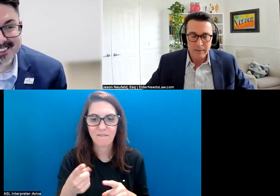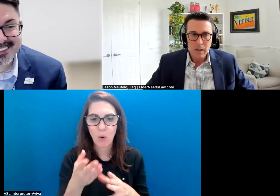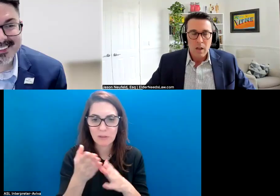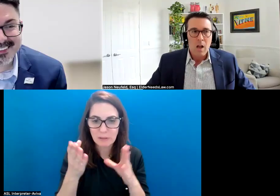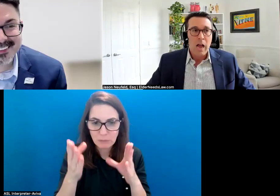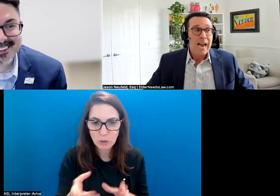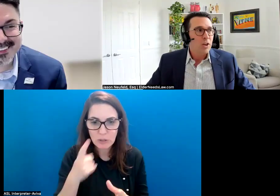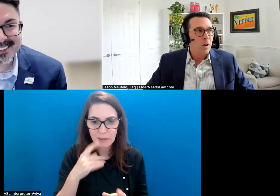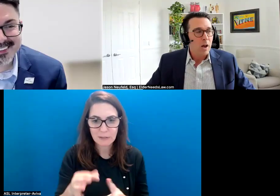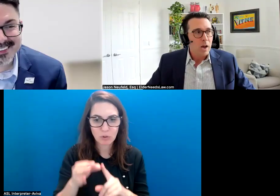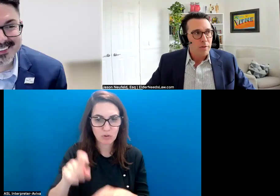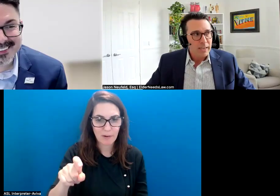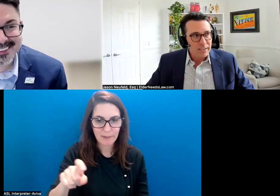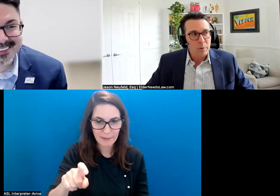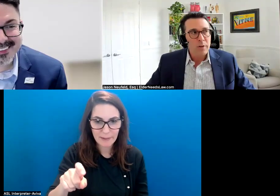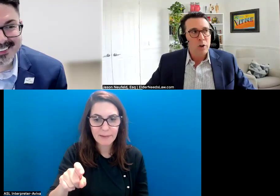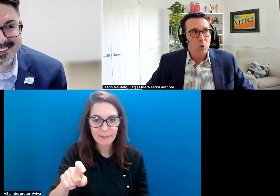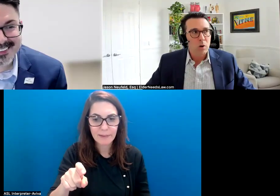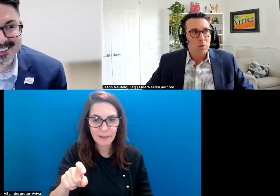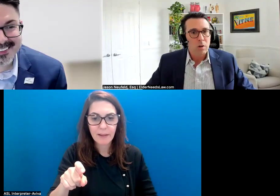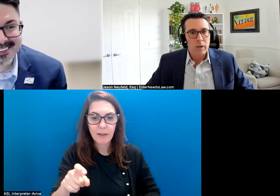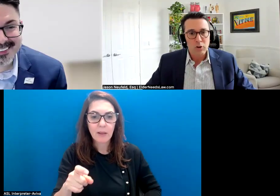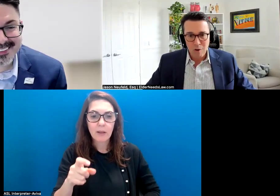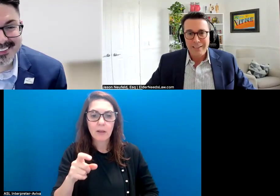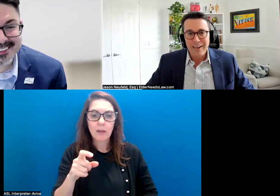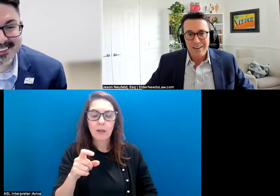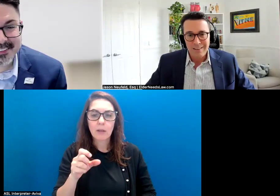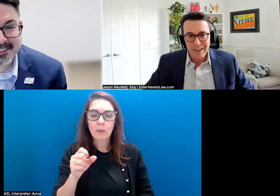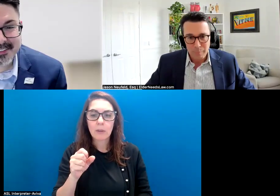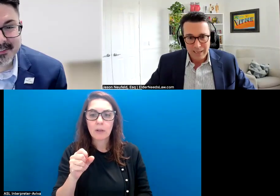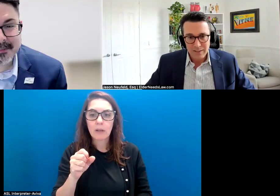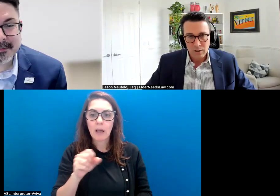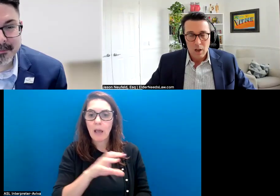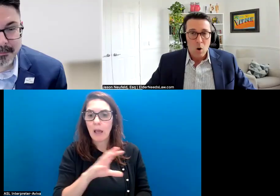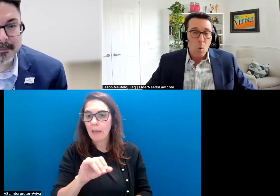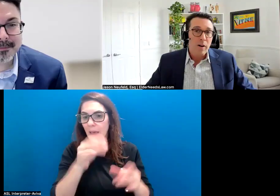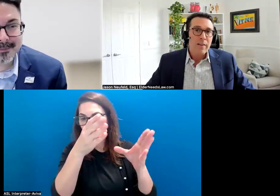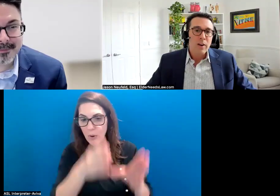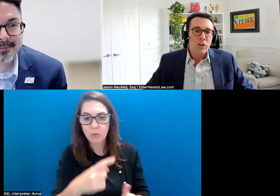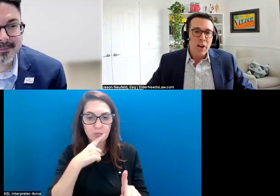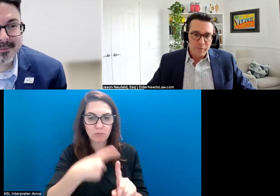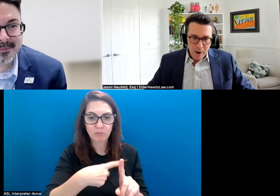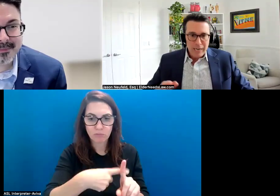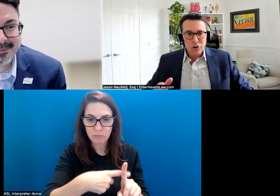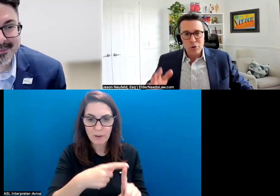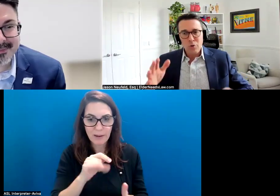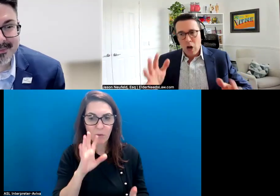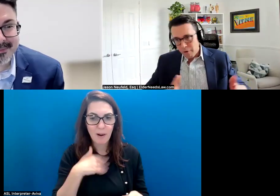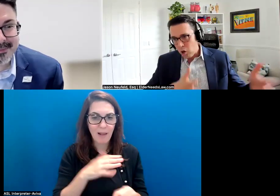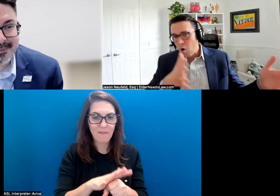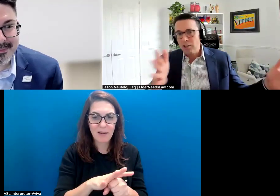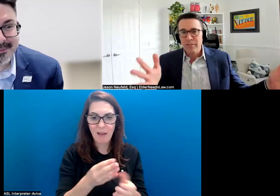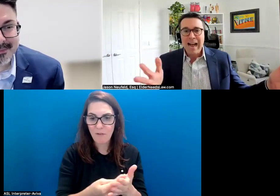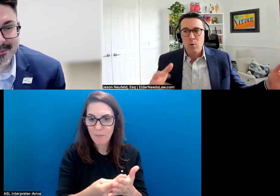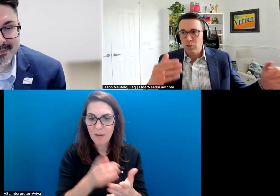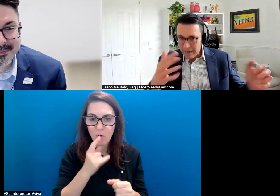in it. And the disabled individual is renting a place. Well, if there's enough money to cover